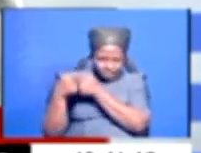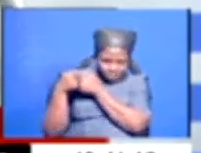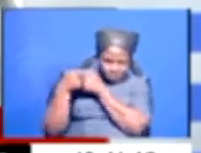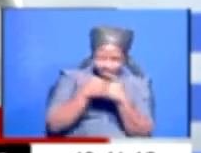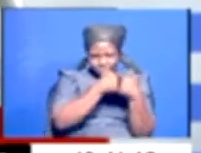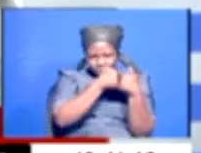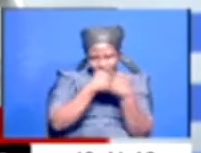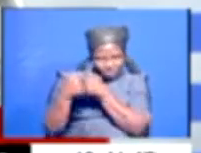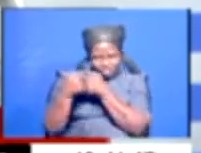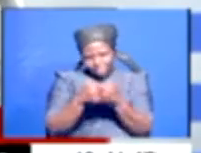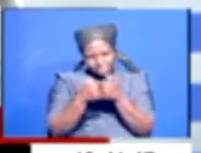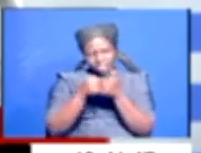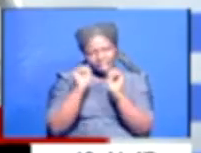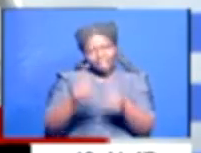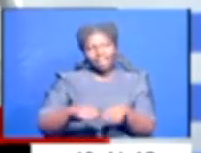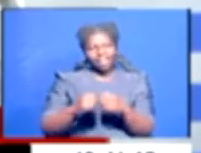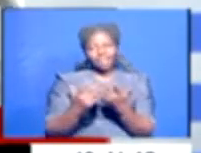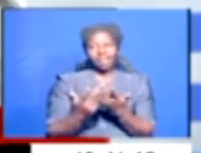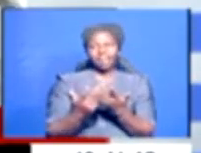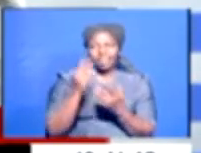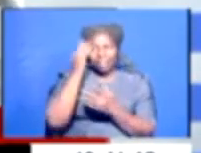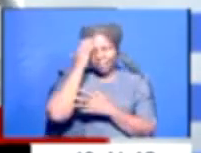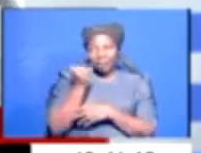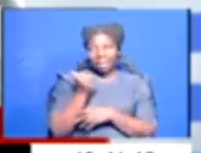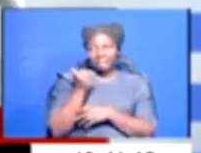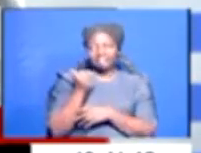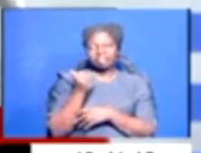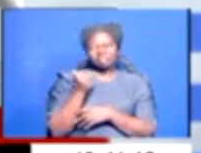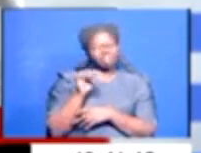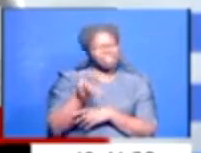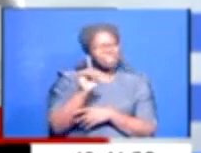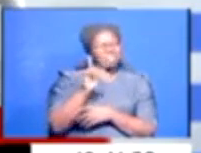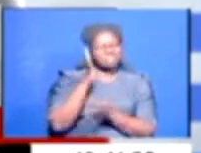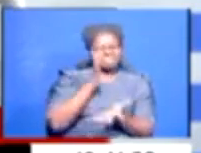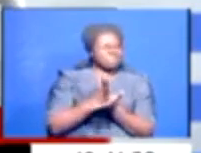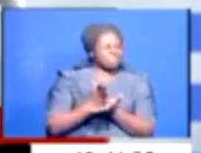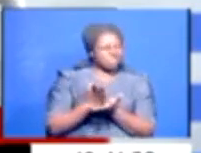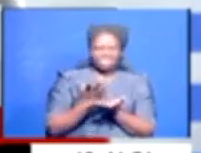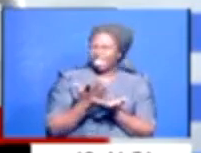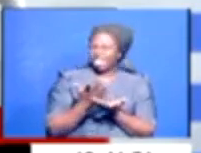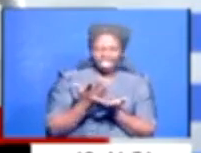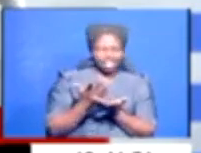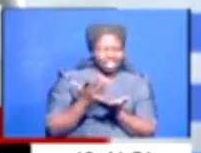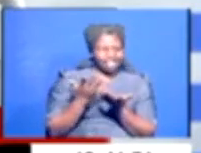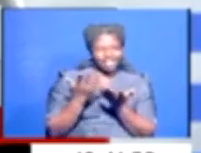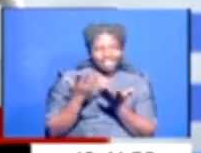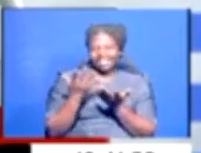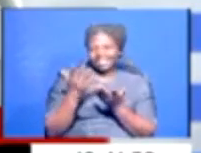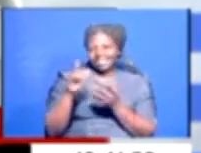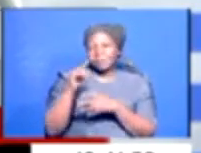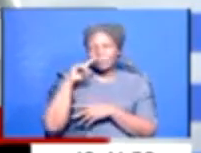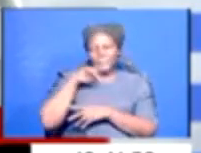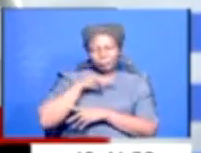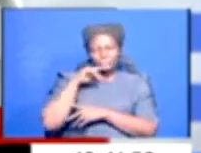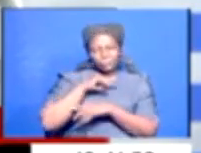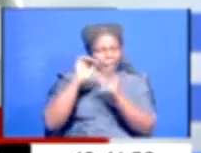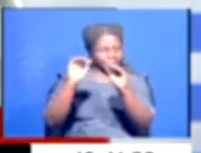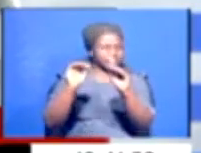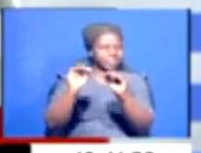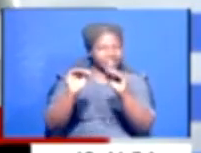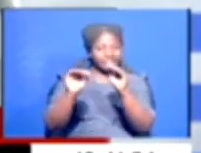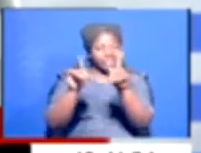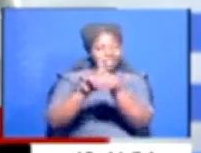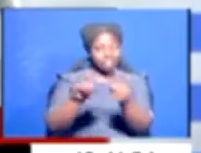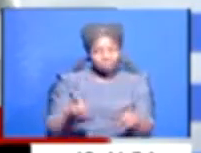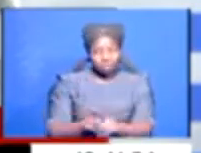wao kwa sababu hakuna kitu sana wanakushinda nani. Na tena, through the GAPS program, what